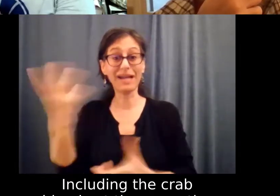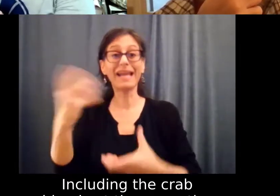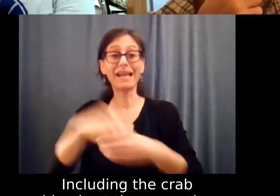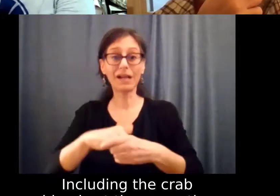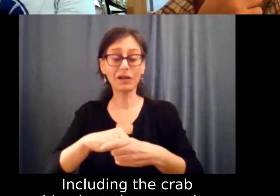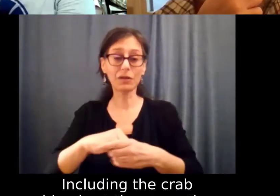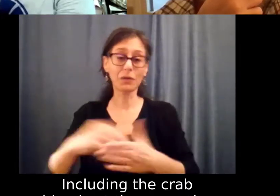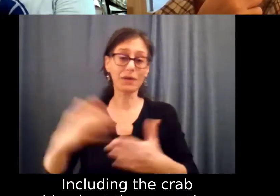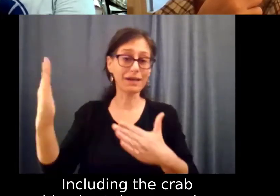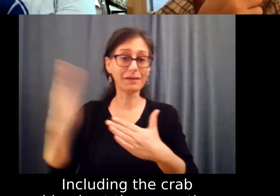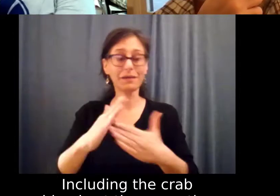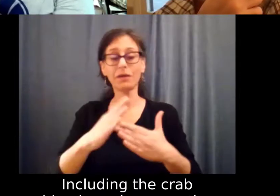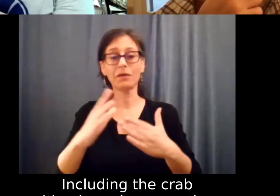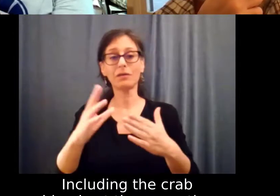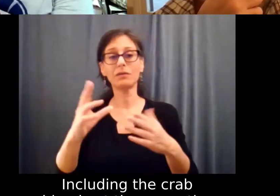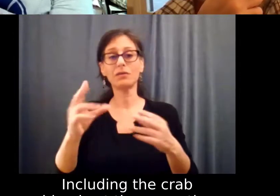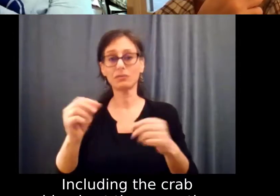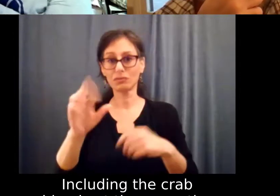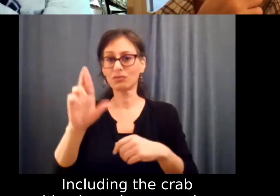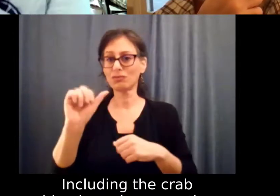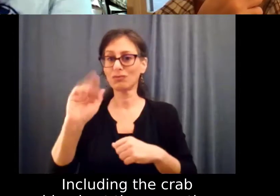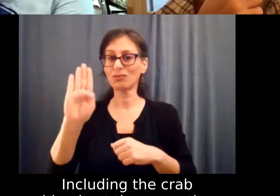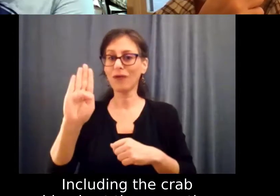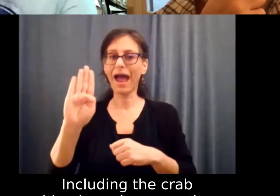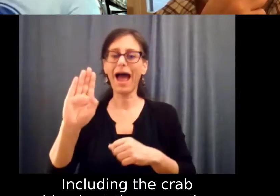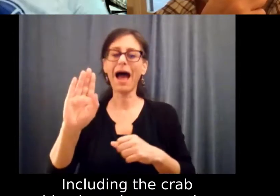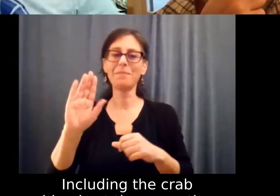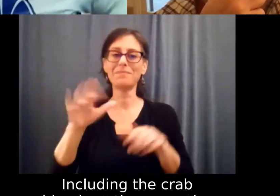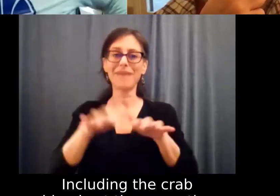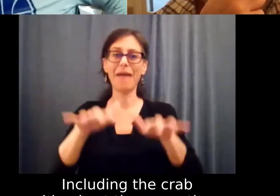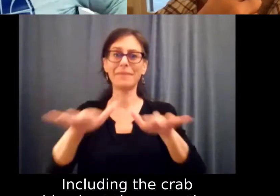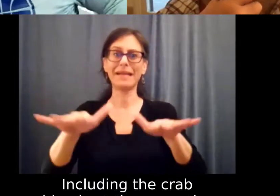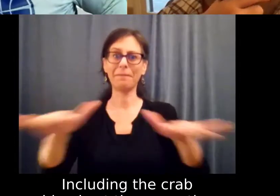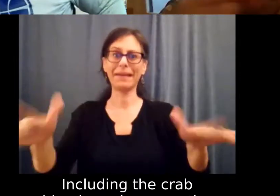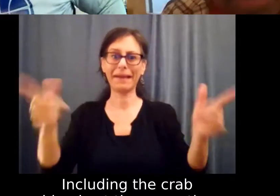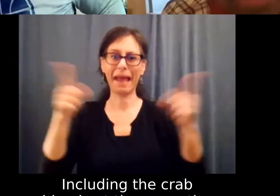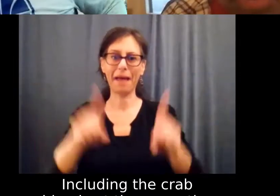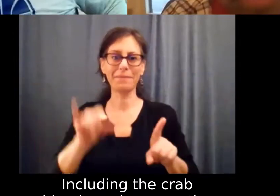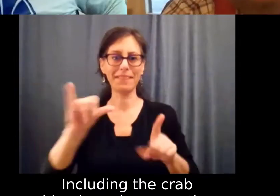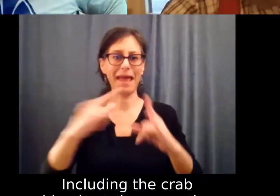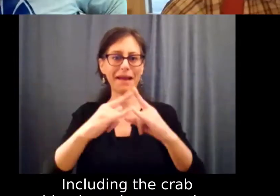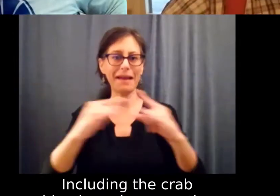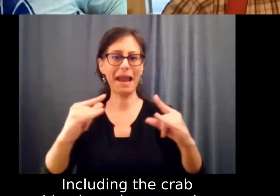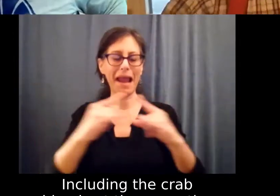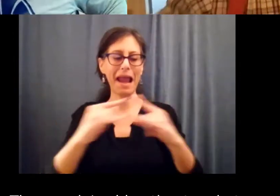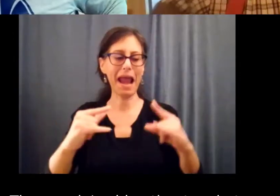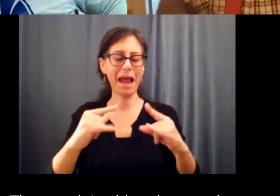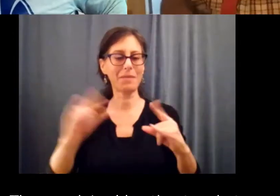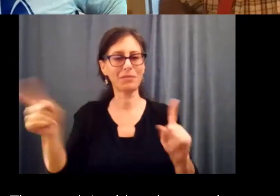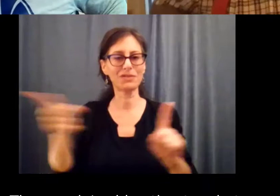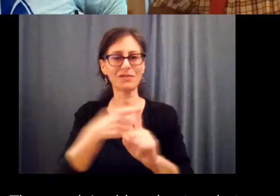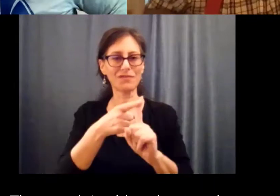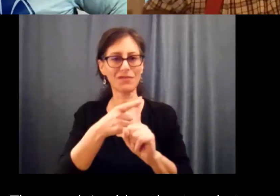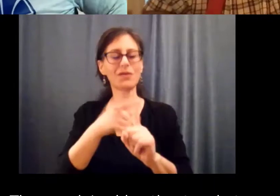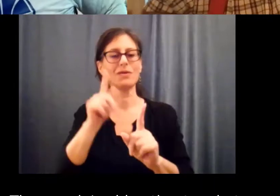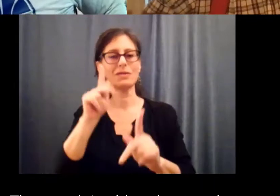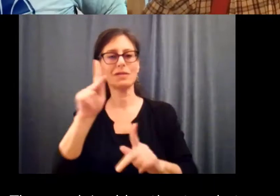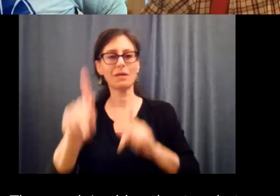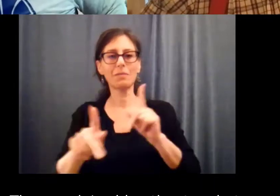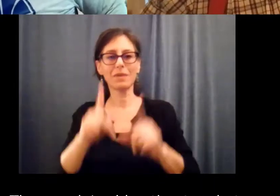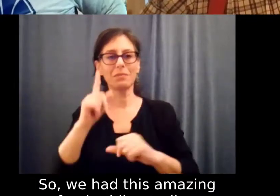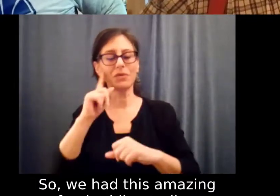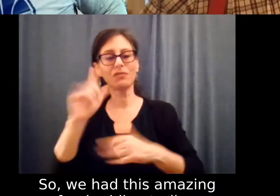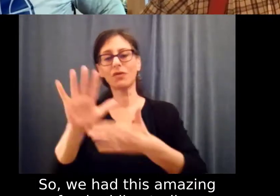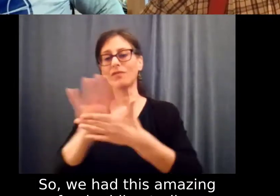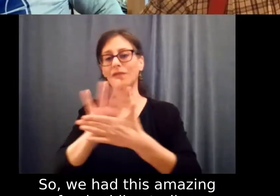crab epidemic at Camp Jeanette there, which was the first thing that this group called the People's Video Theater